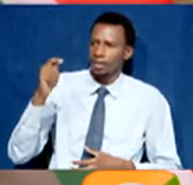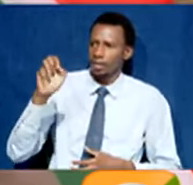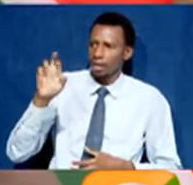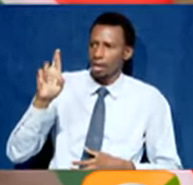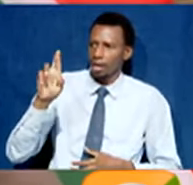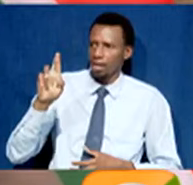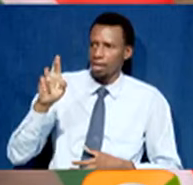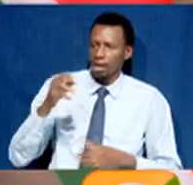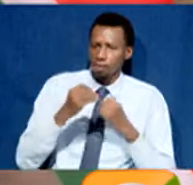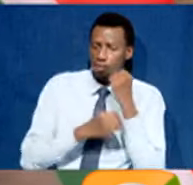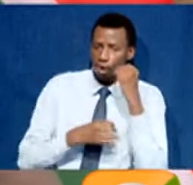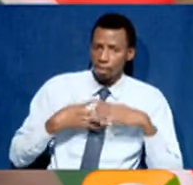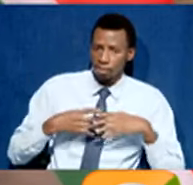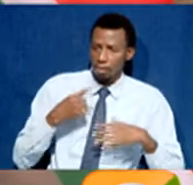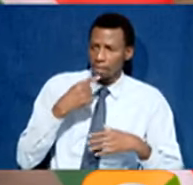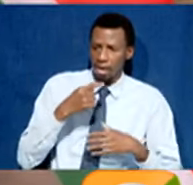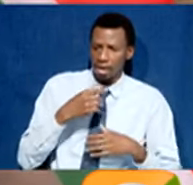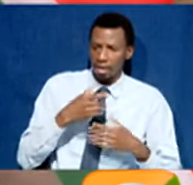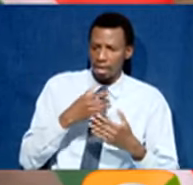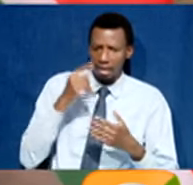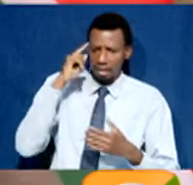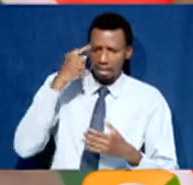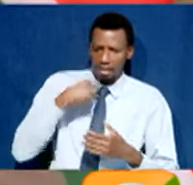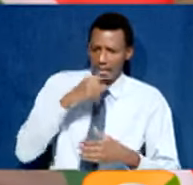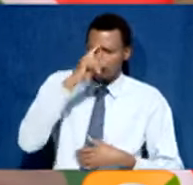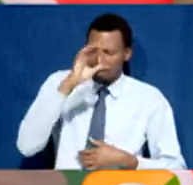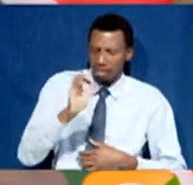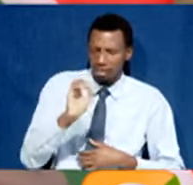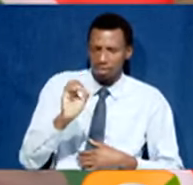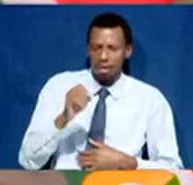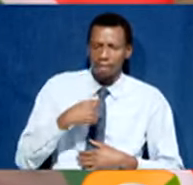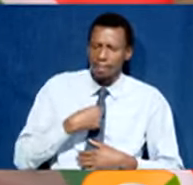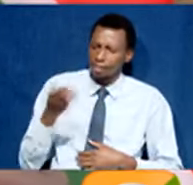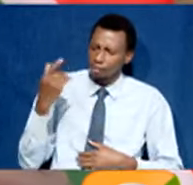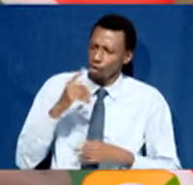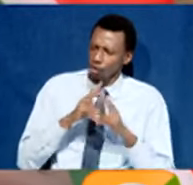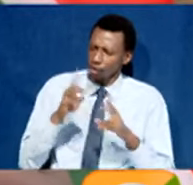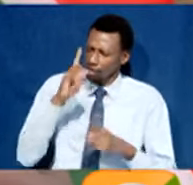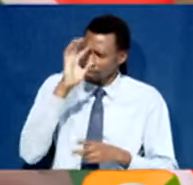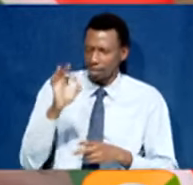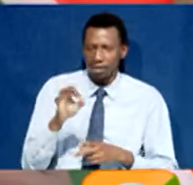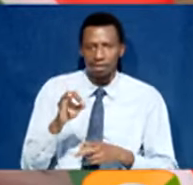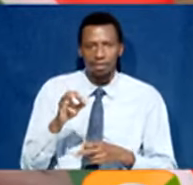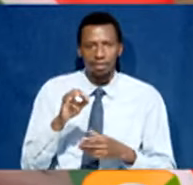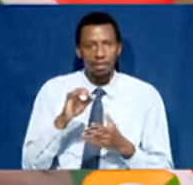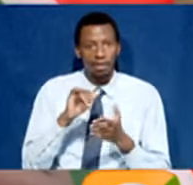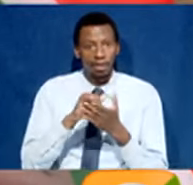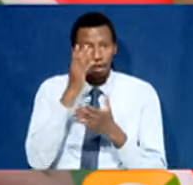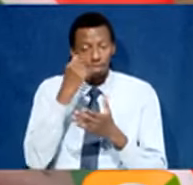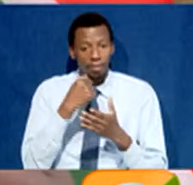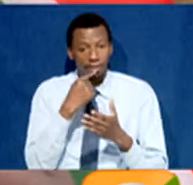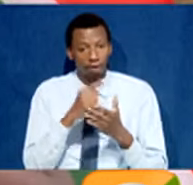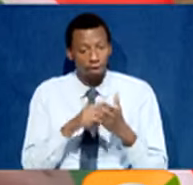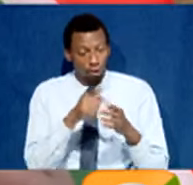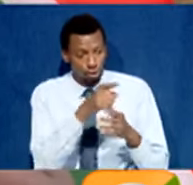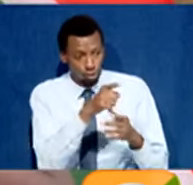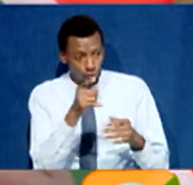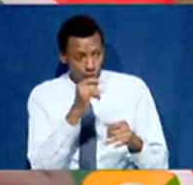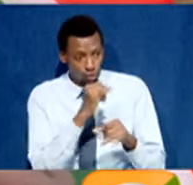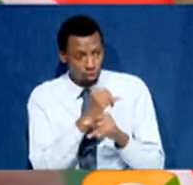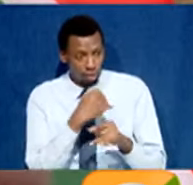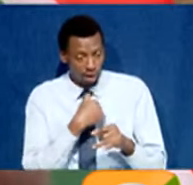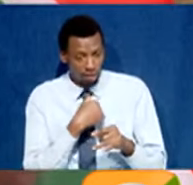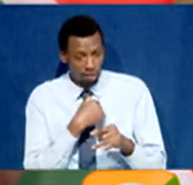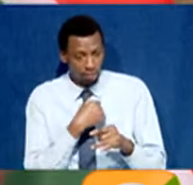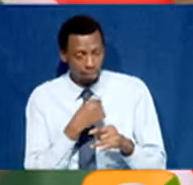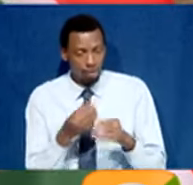I was very serious. That is why I am saying, those of us who have a job, let's contribute 1.5%, good people,